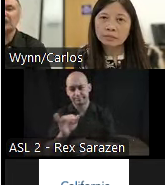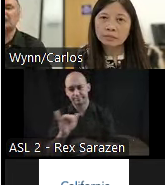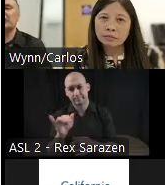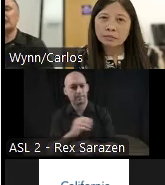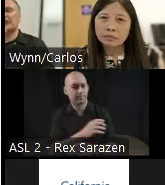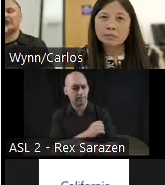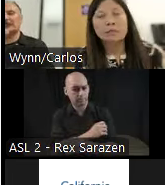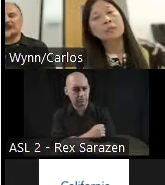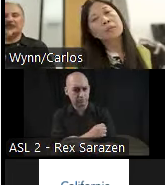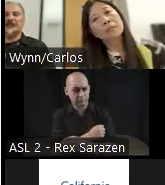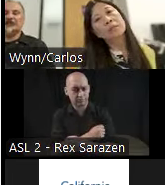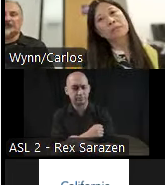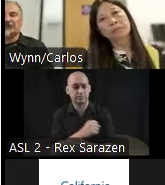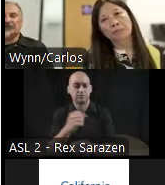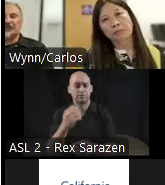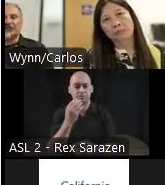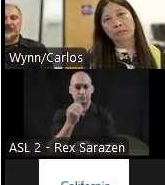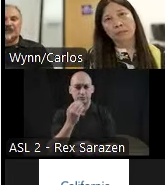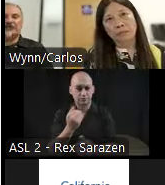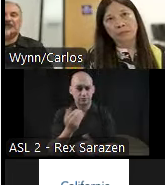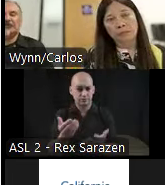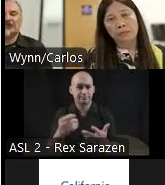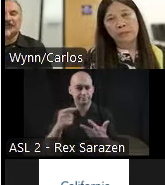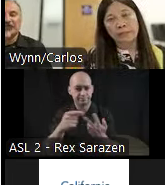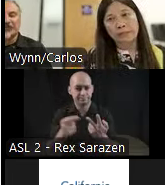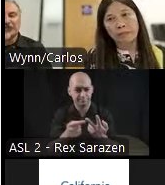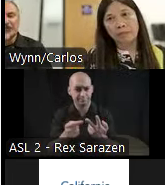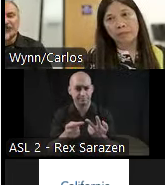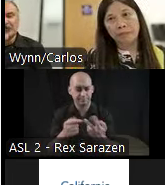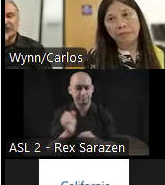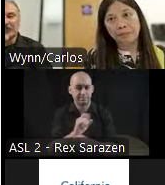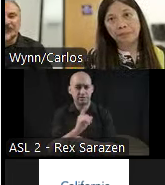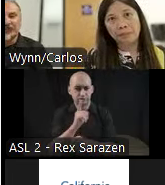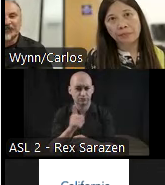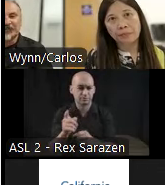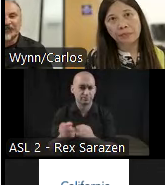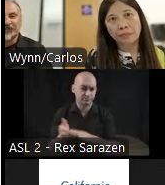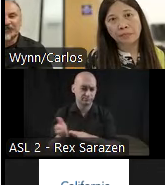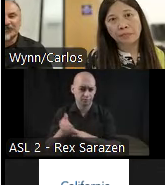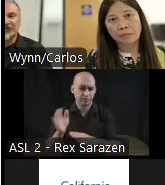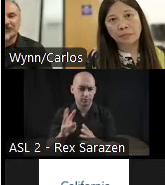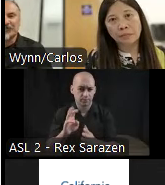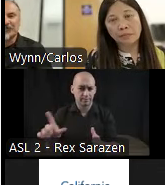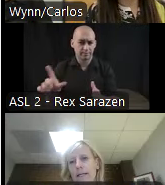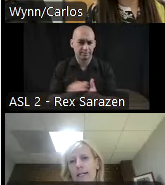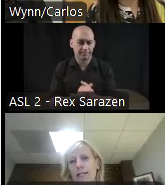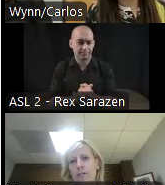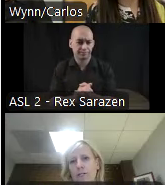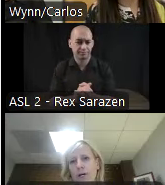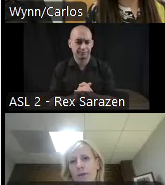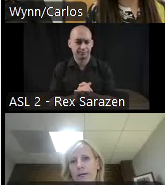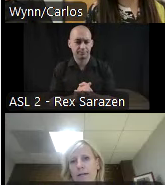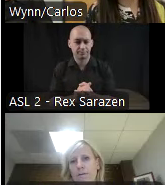and glucose and things like that were under well control. So that was in